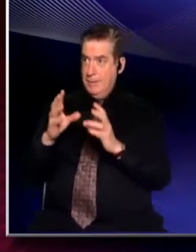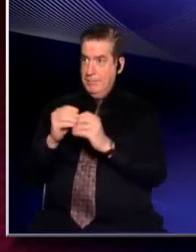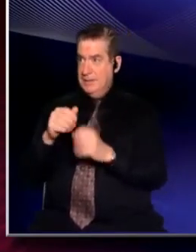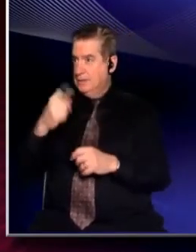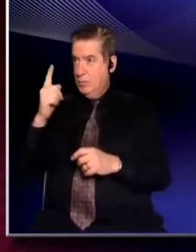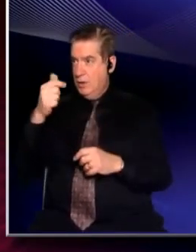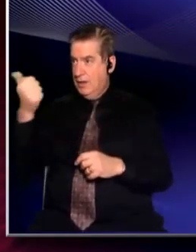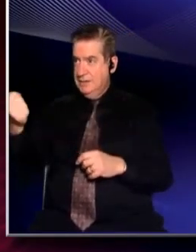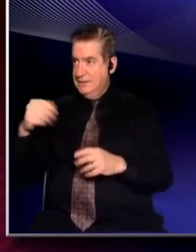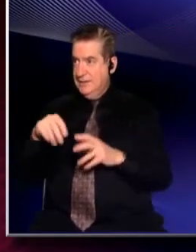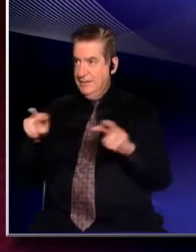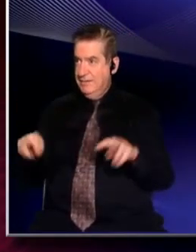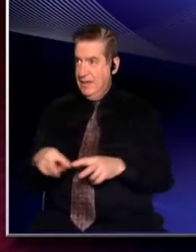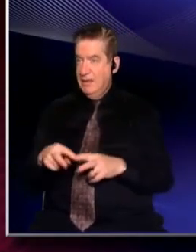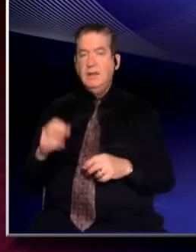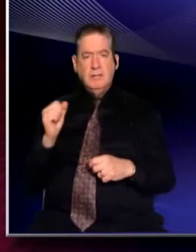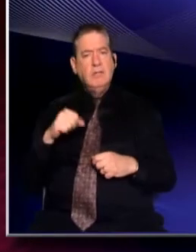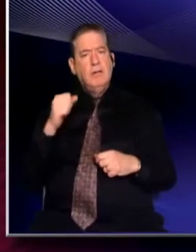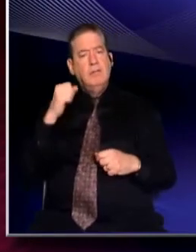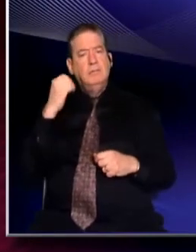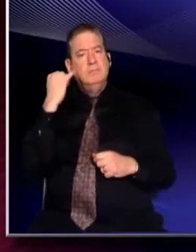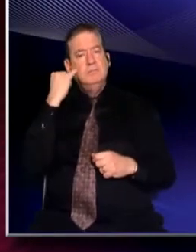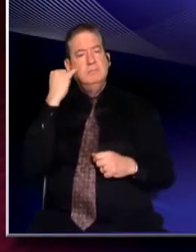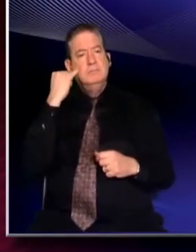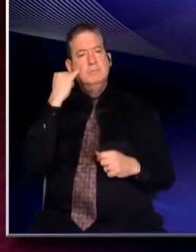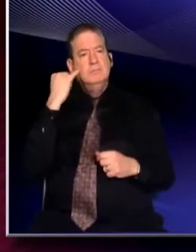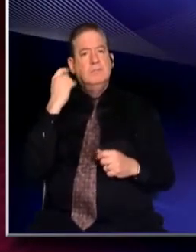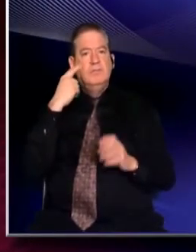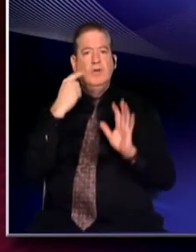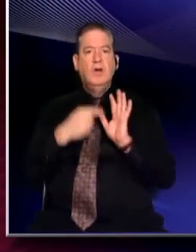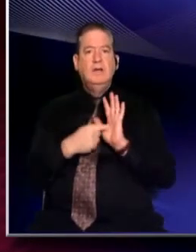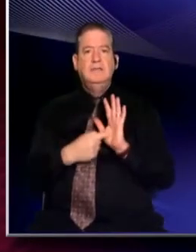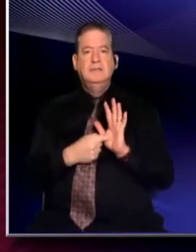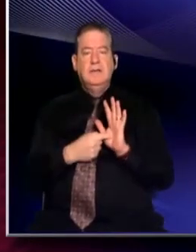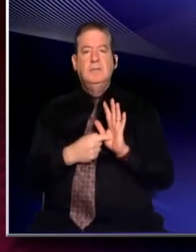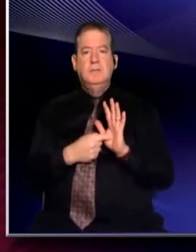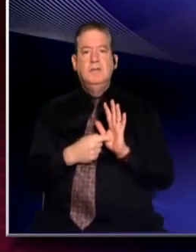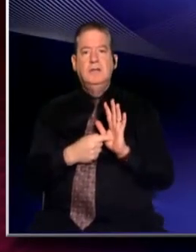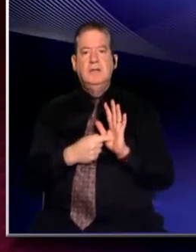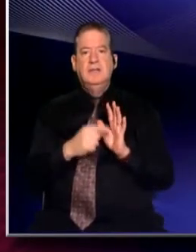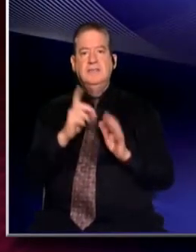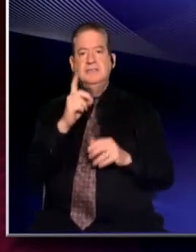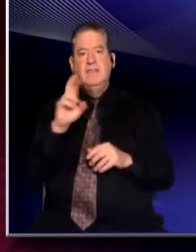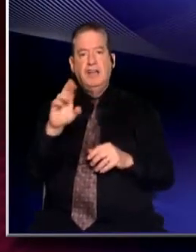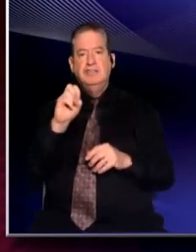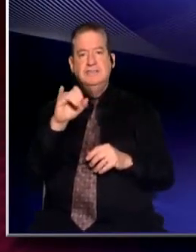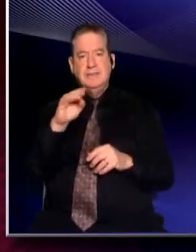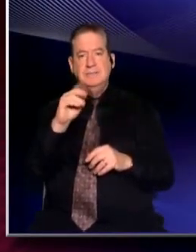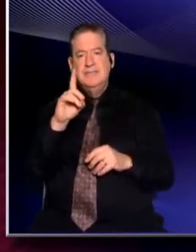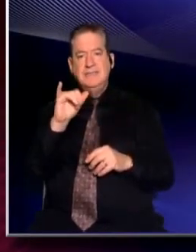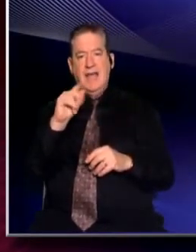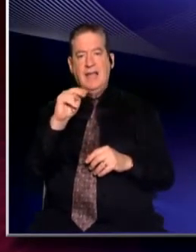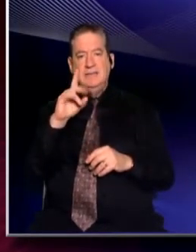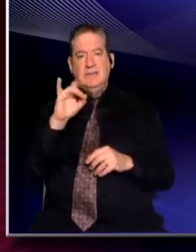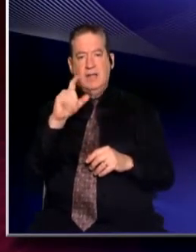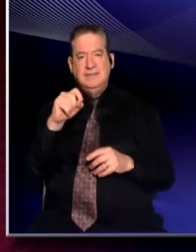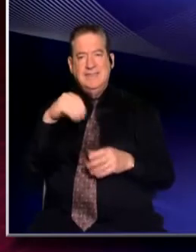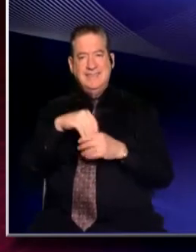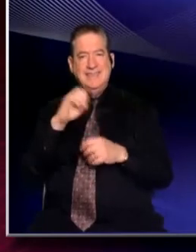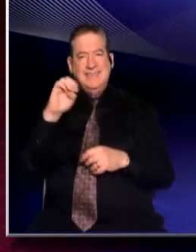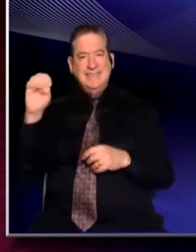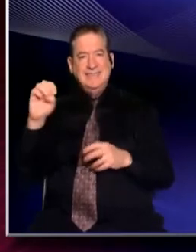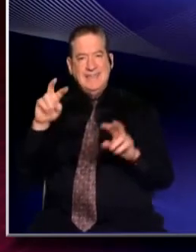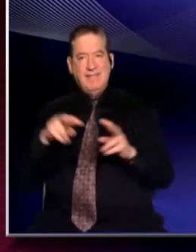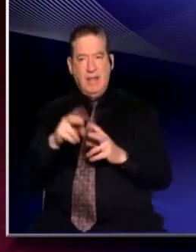valley. Yeah, let's say, for instance, that as an example, let's say, Dr. Sims and Diane Douglas were both in the East Valley for events